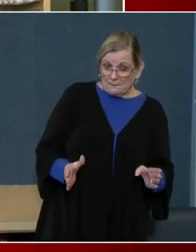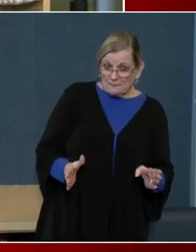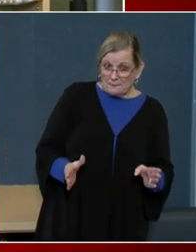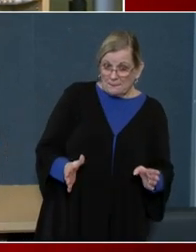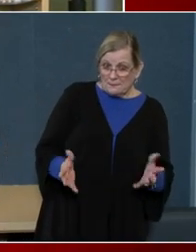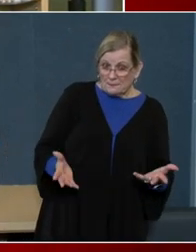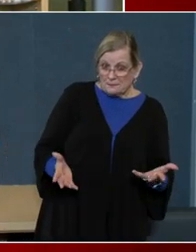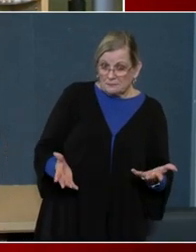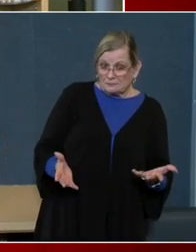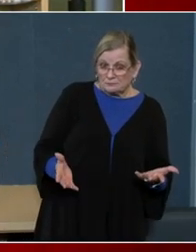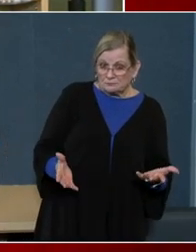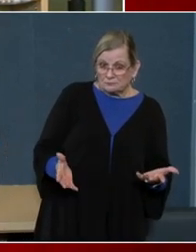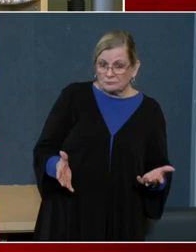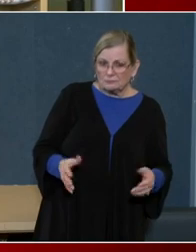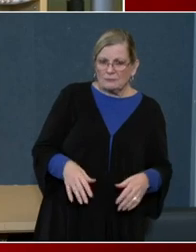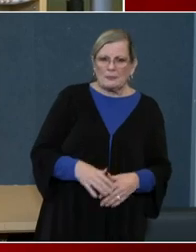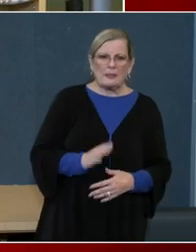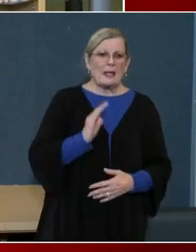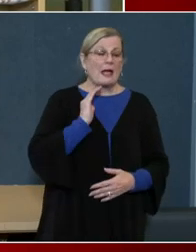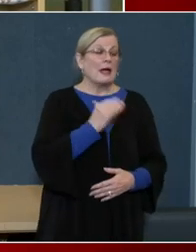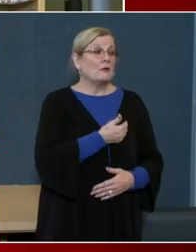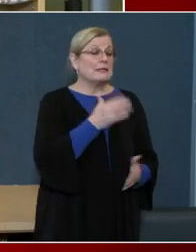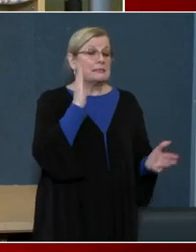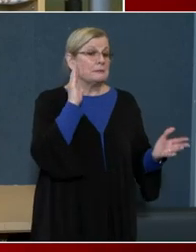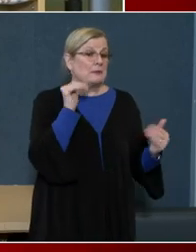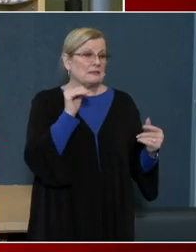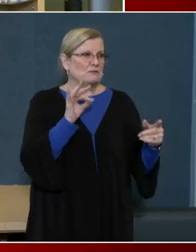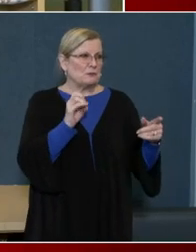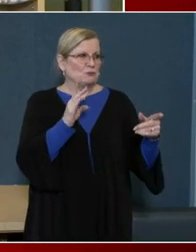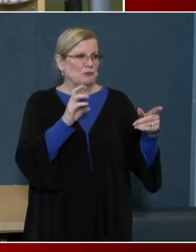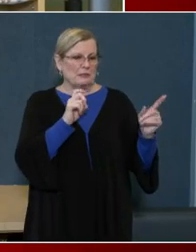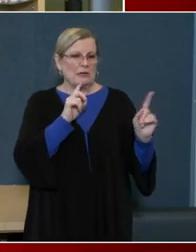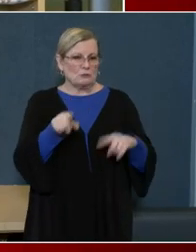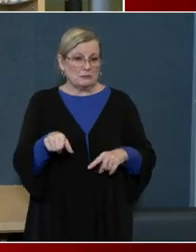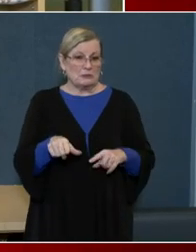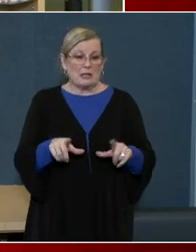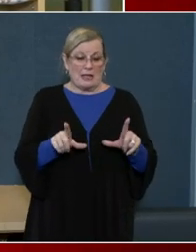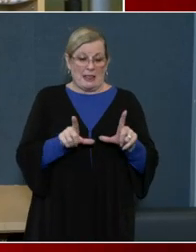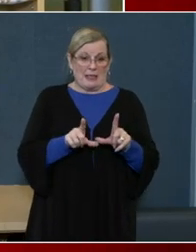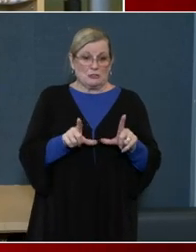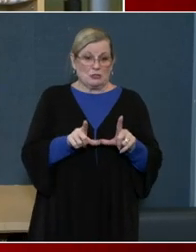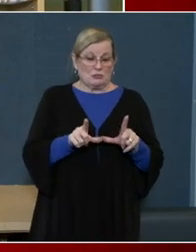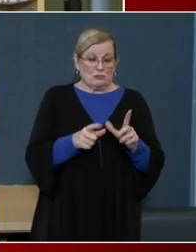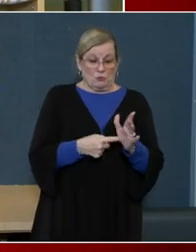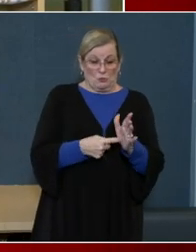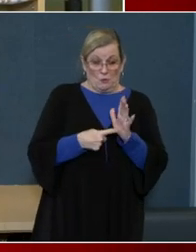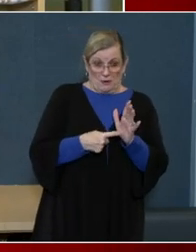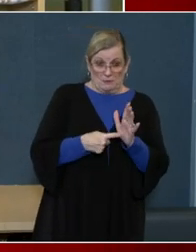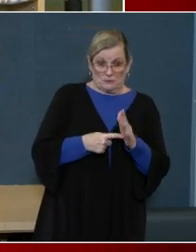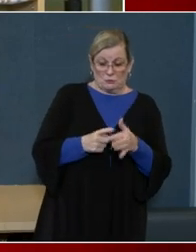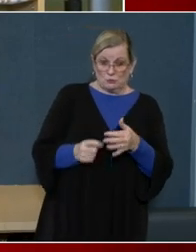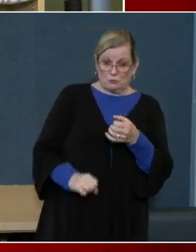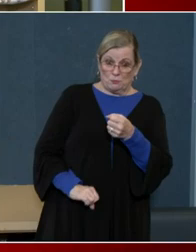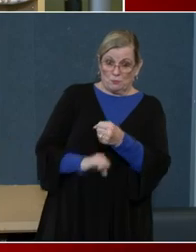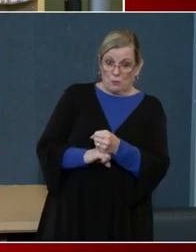And special education contained elementary school classrooms, will those be taught by licensed ESL teachers and licensed special education teachers? Yes, the expectation is